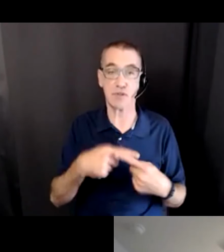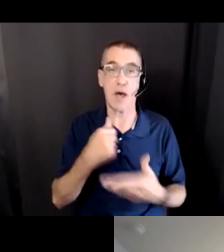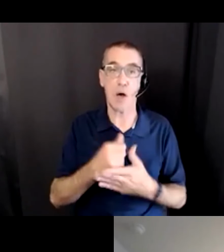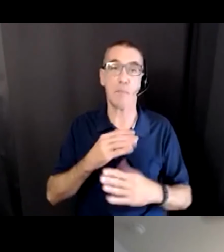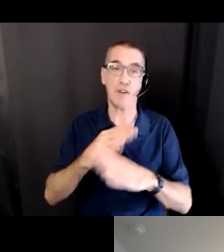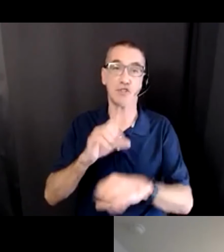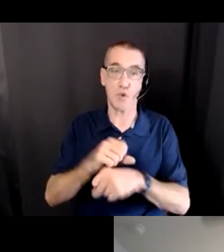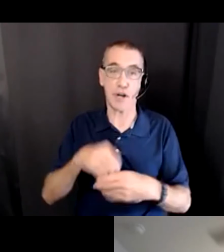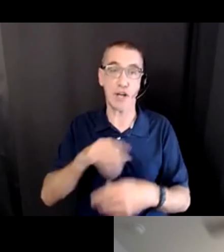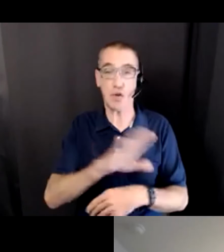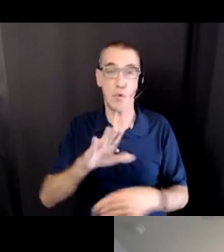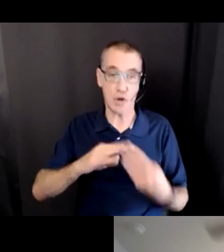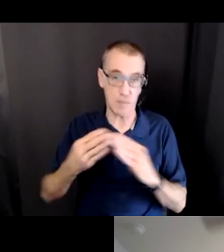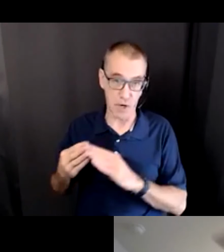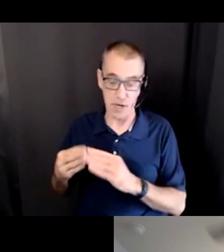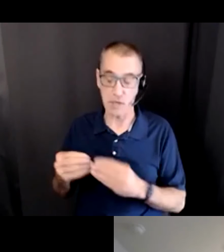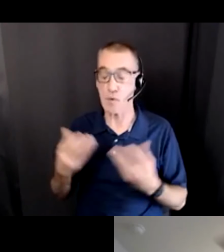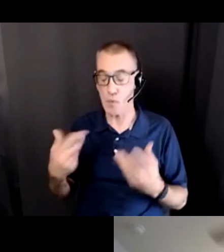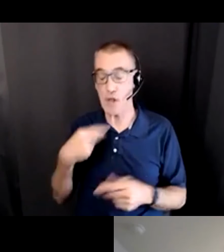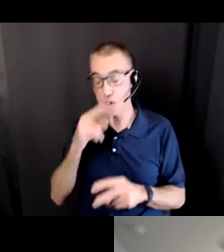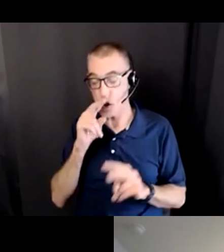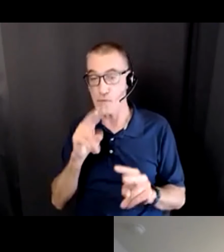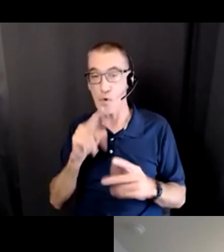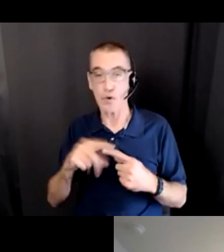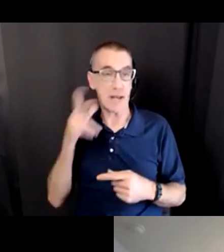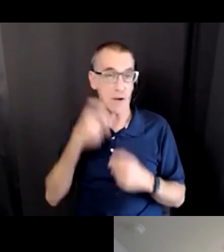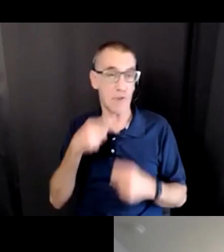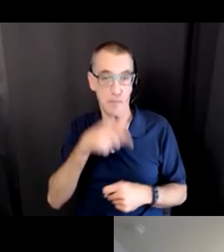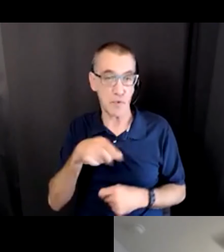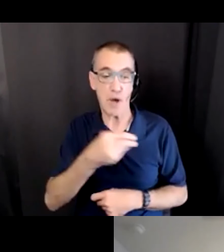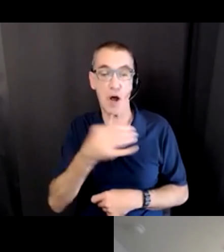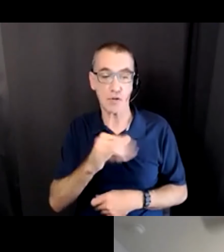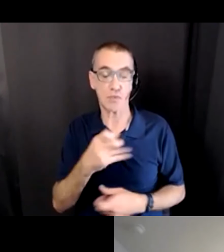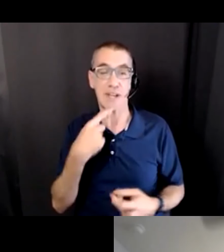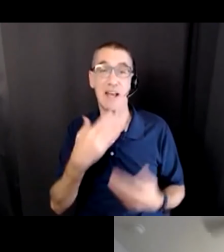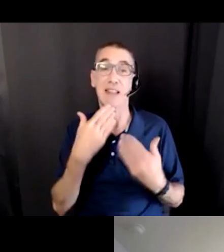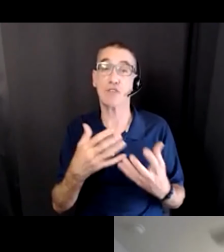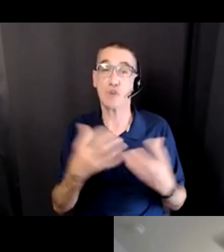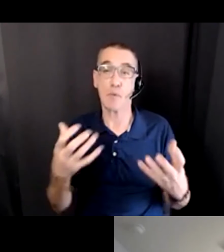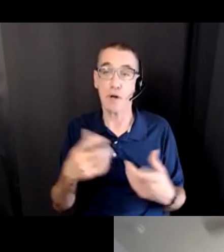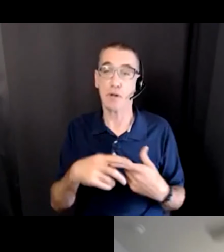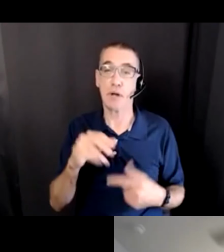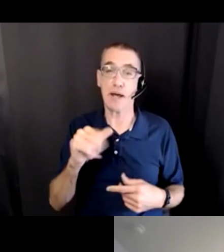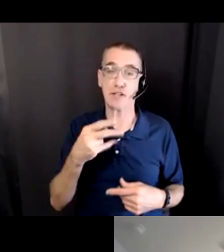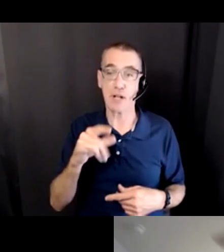in your community. So we look forward to hearing from you. And also, I just want to say thank you so much,